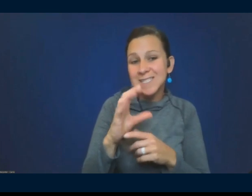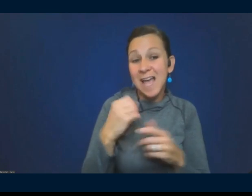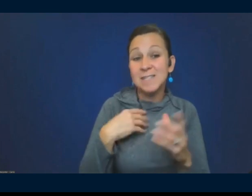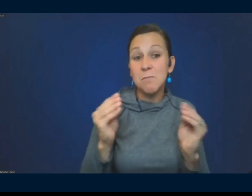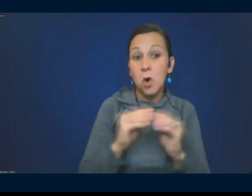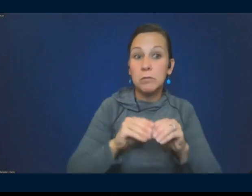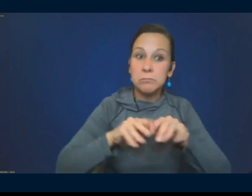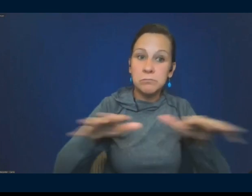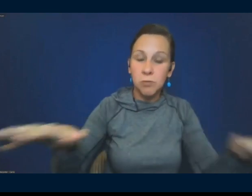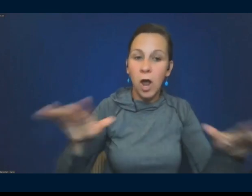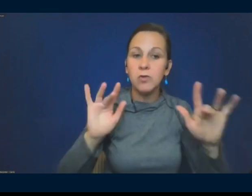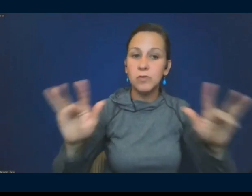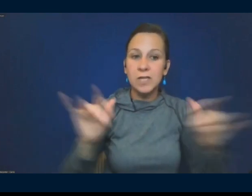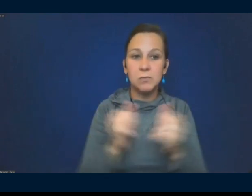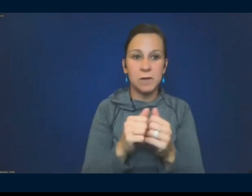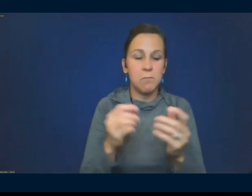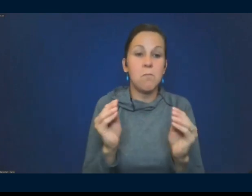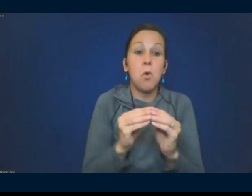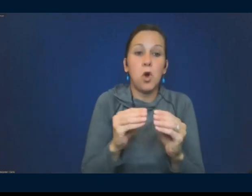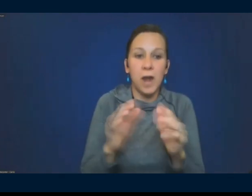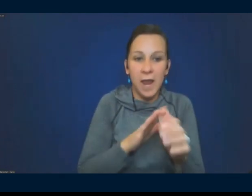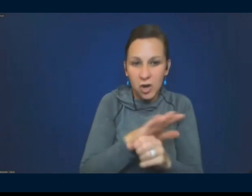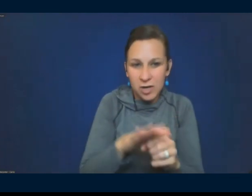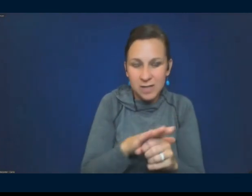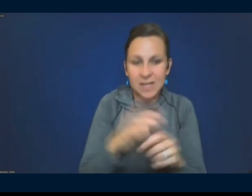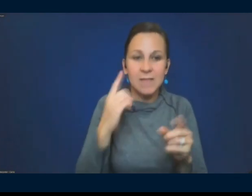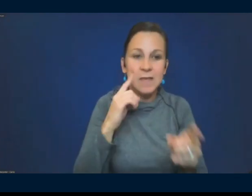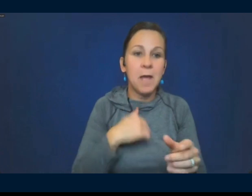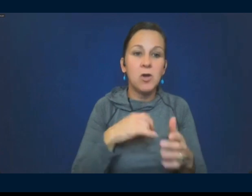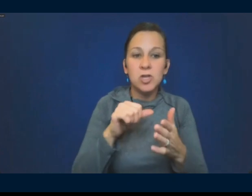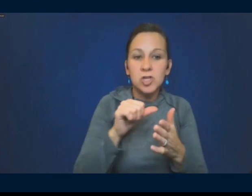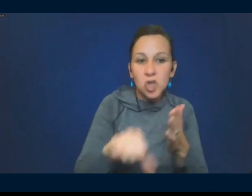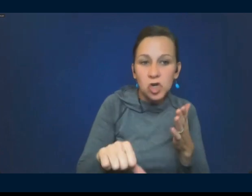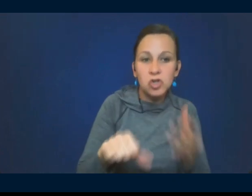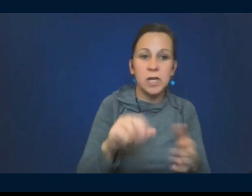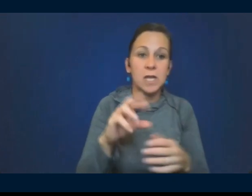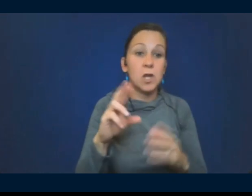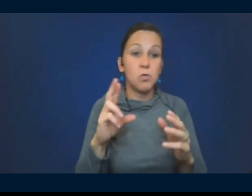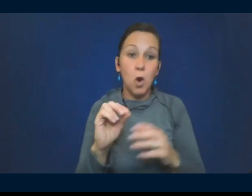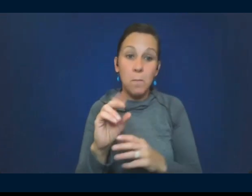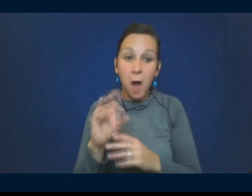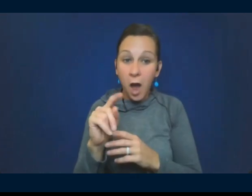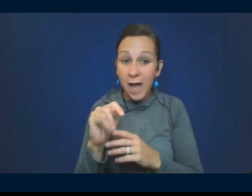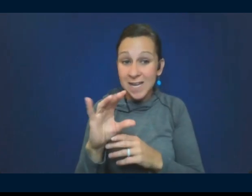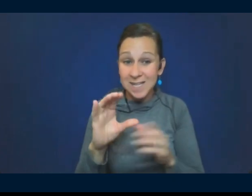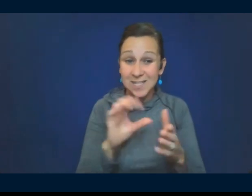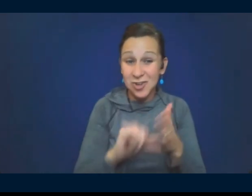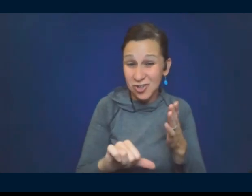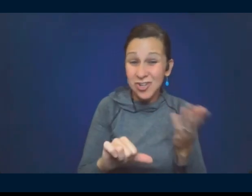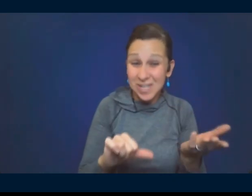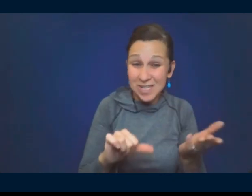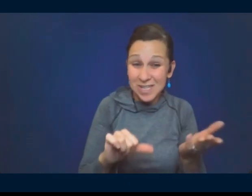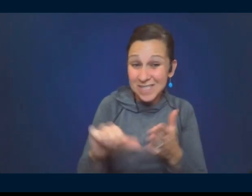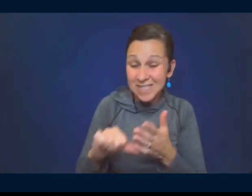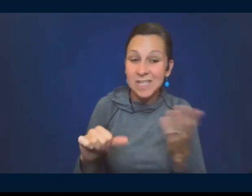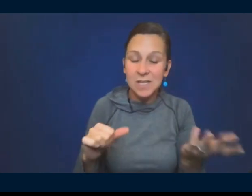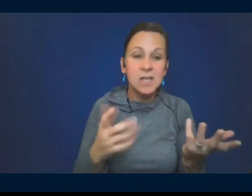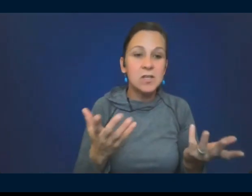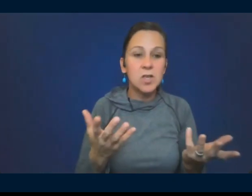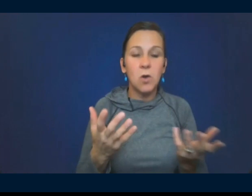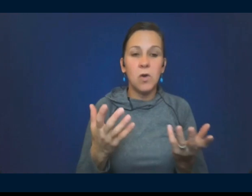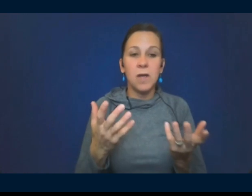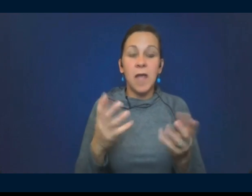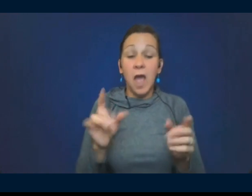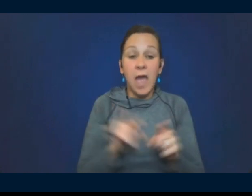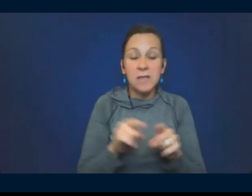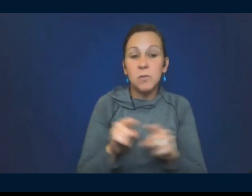3 areas. You think about surgery, biomedical robotic surgeries, and so, as well as in